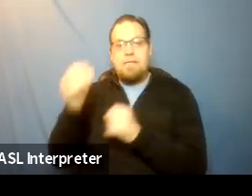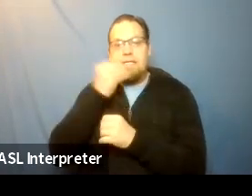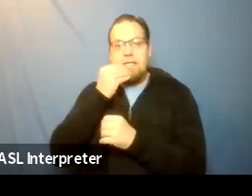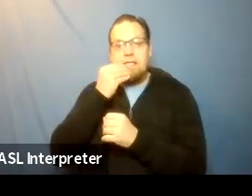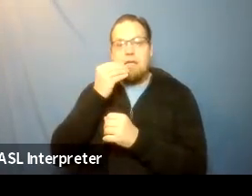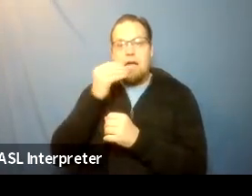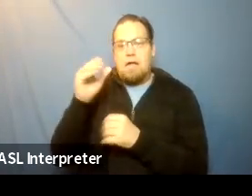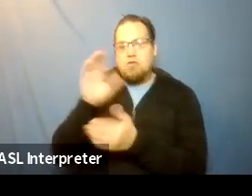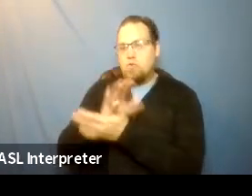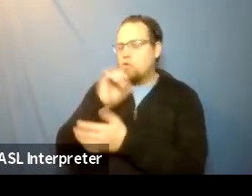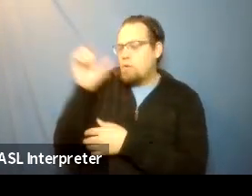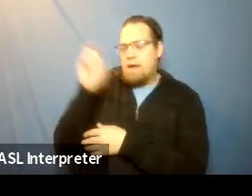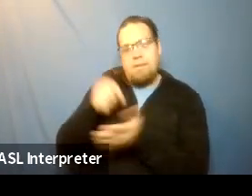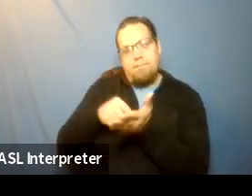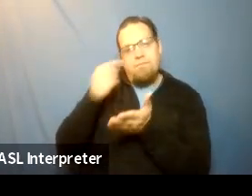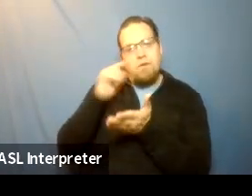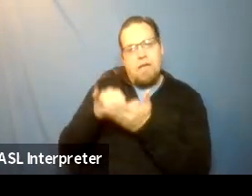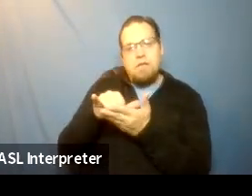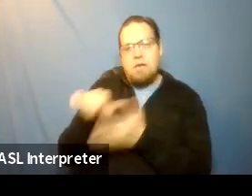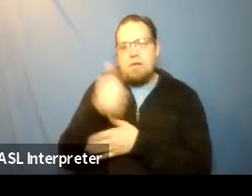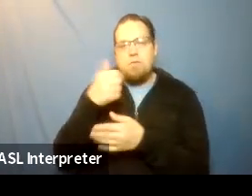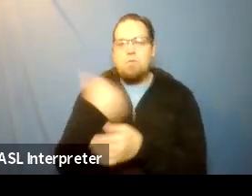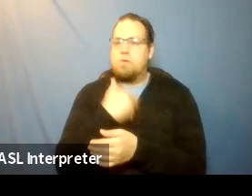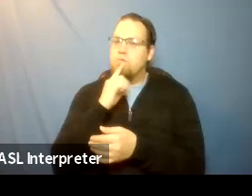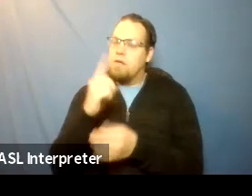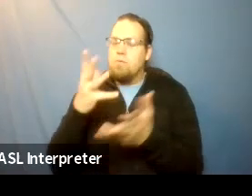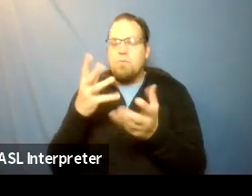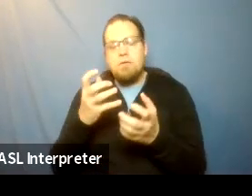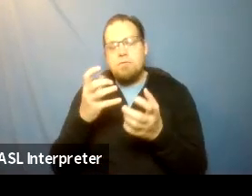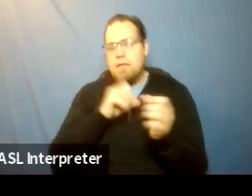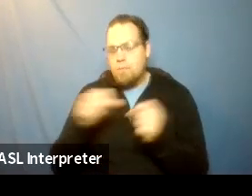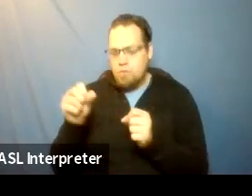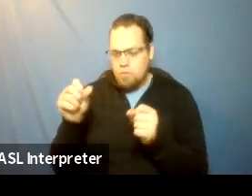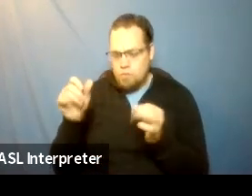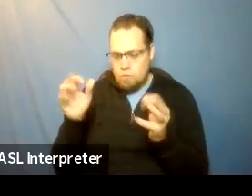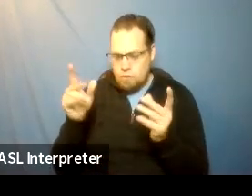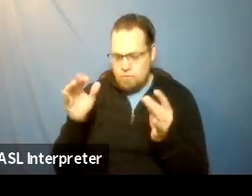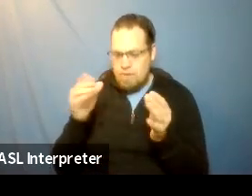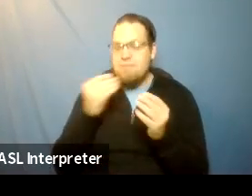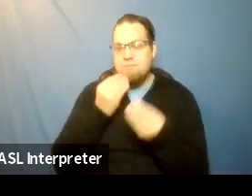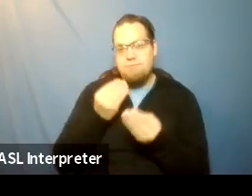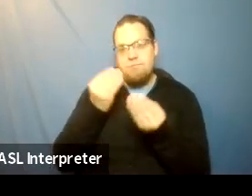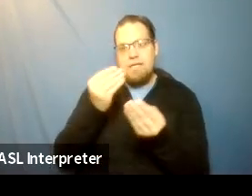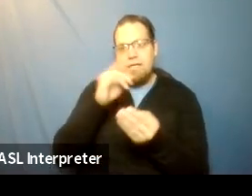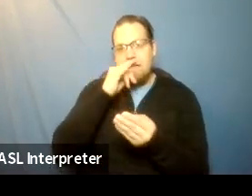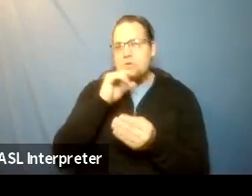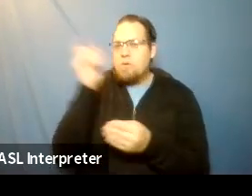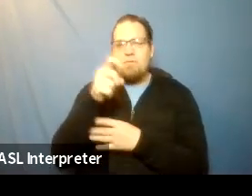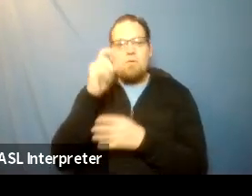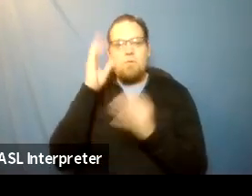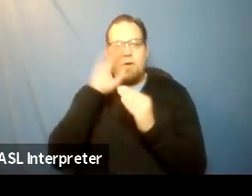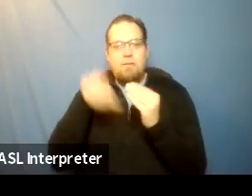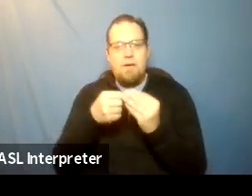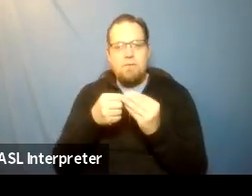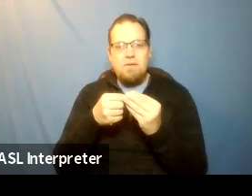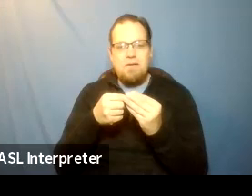pay for that. So that's another piece of that, because we really want to be able to feed kids and not have to worry about